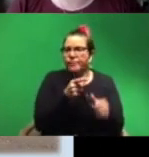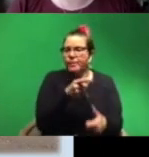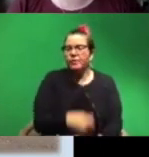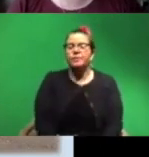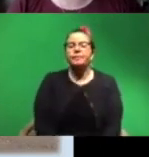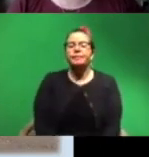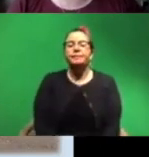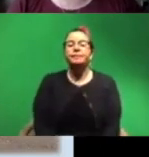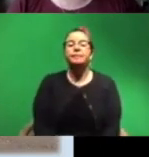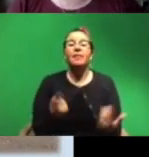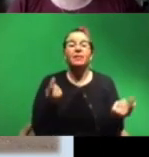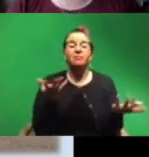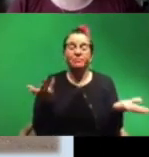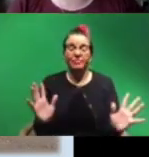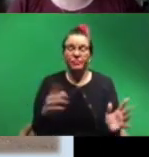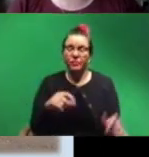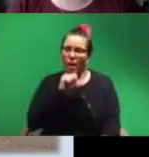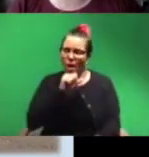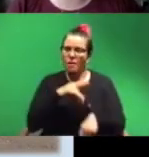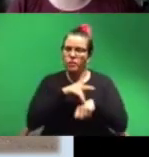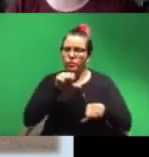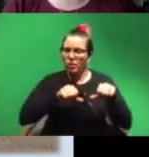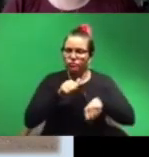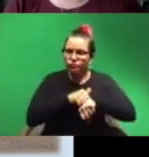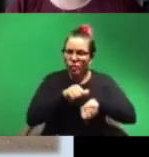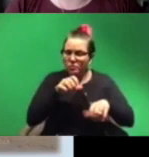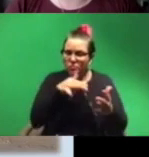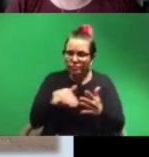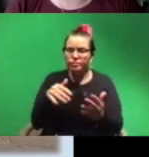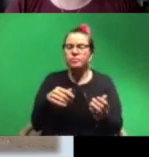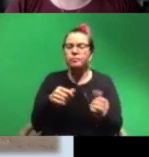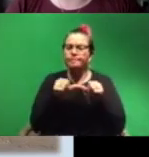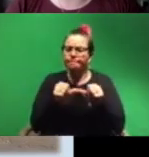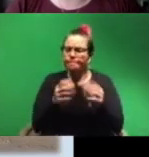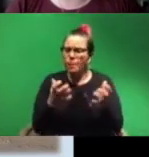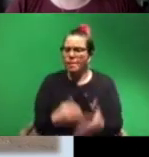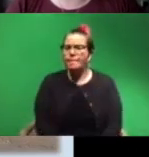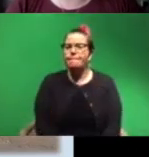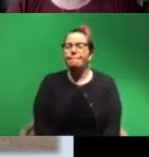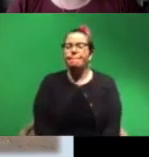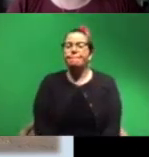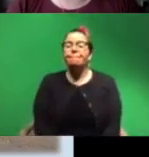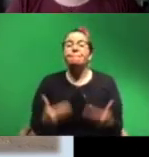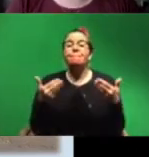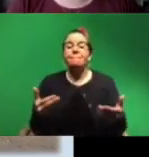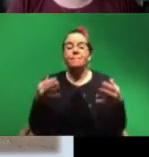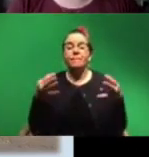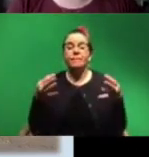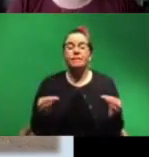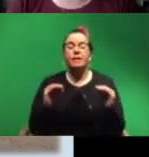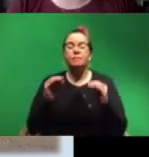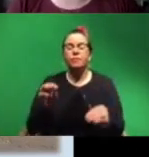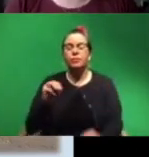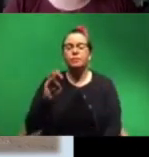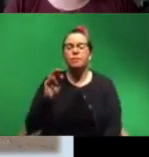I was like, right, I really like geology. I'm going to continue to study it. And then decided to move to Memorial University,